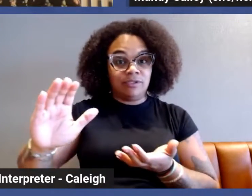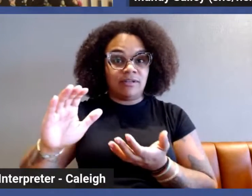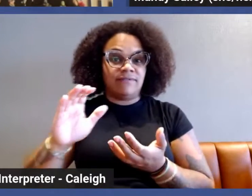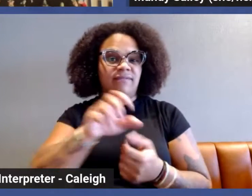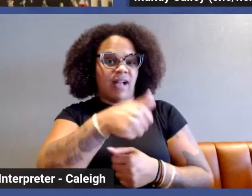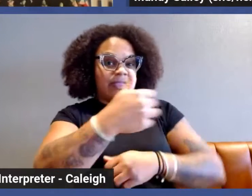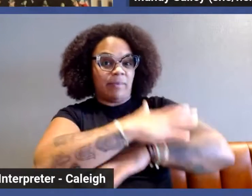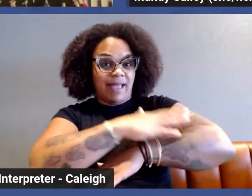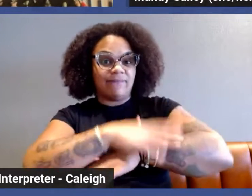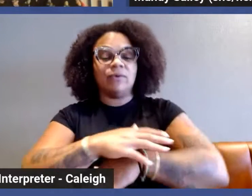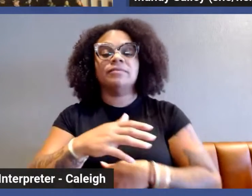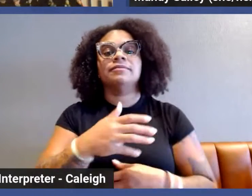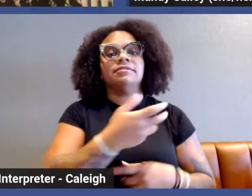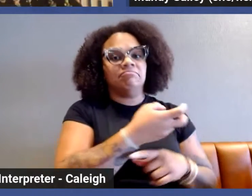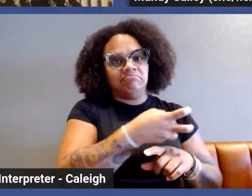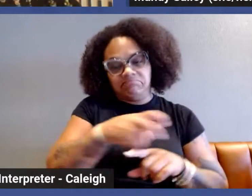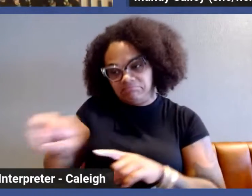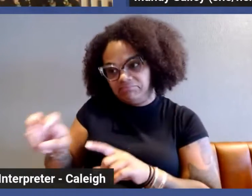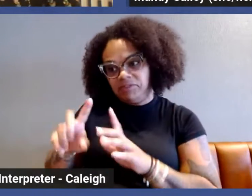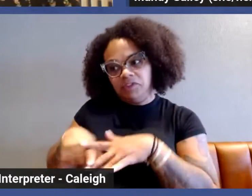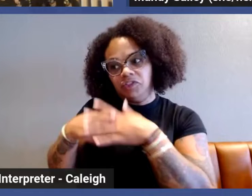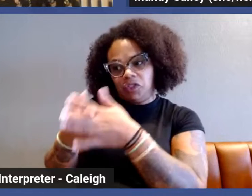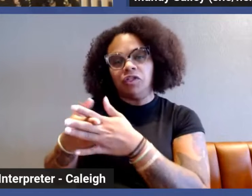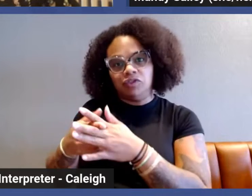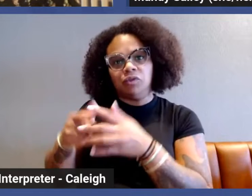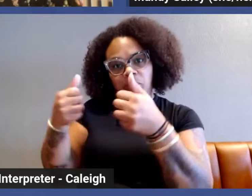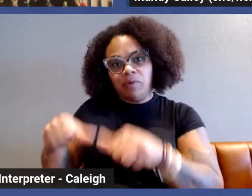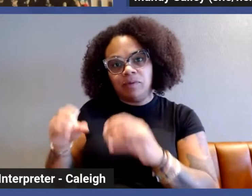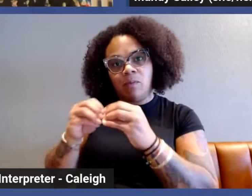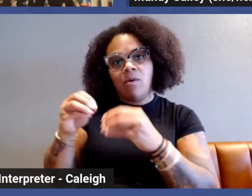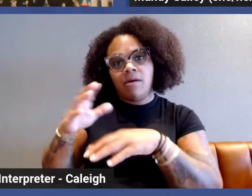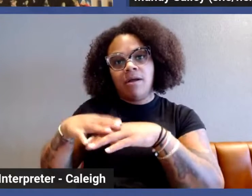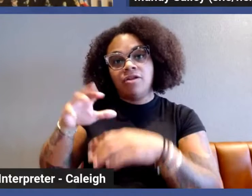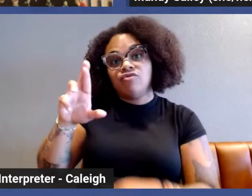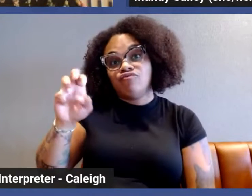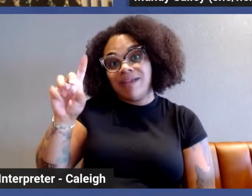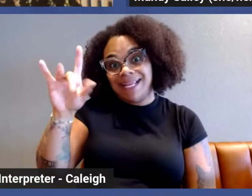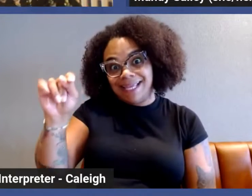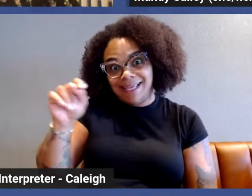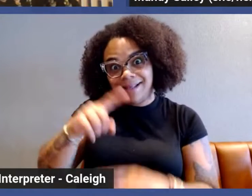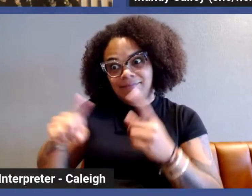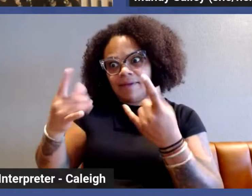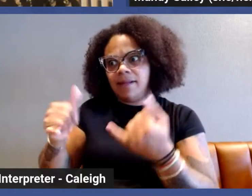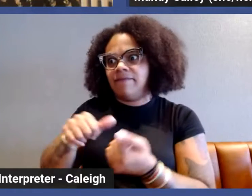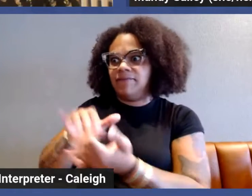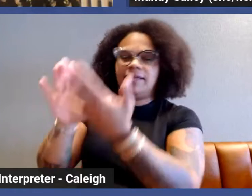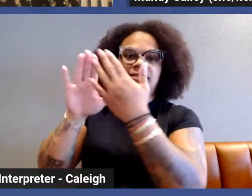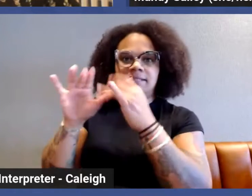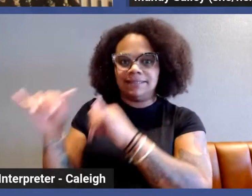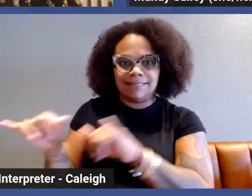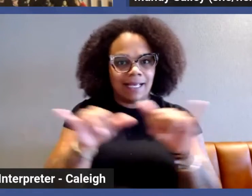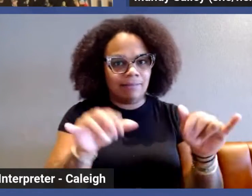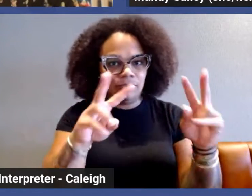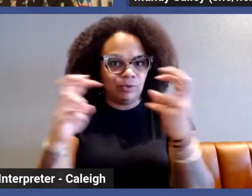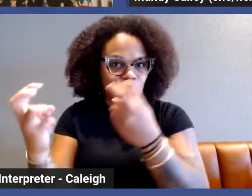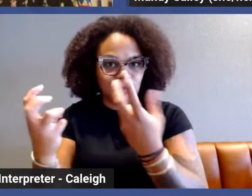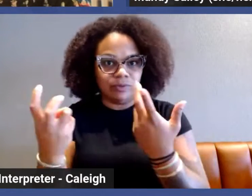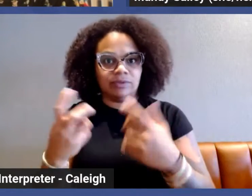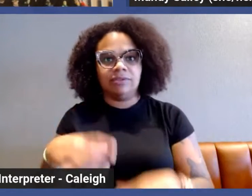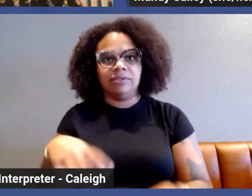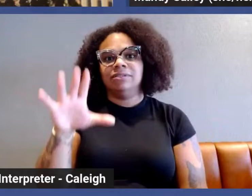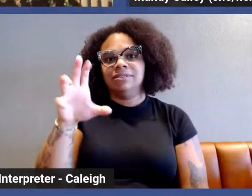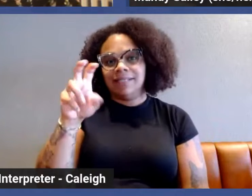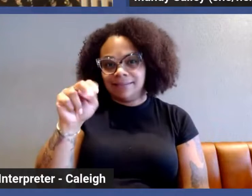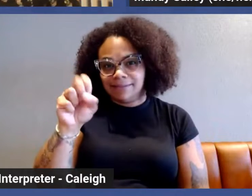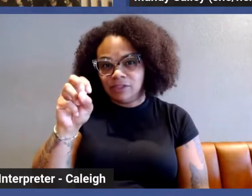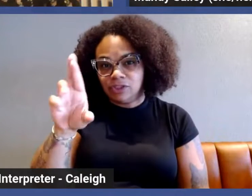of gone to Reddit and now were experiencing similar issues. With censorship and all of that stuff. And